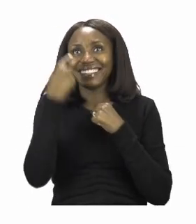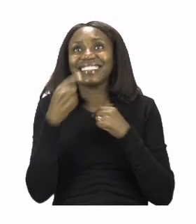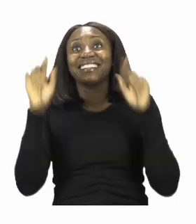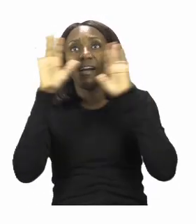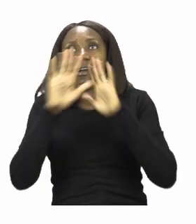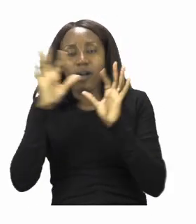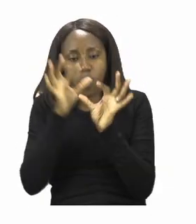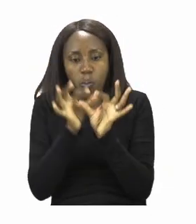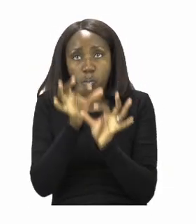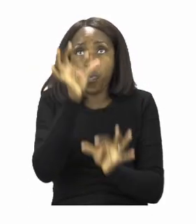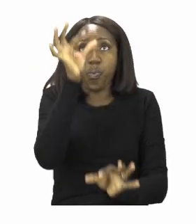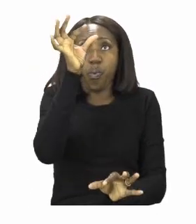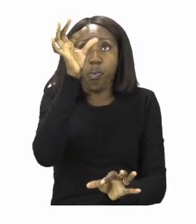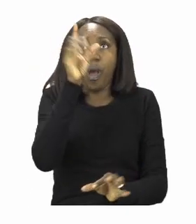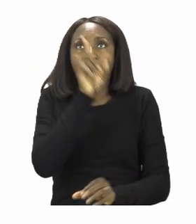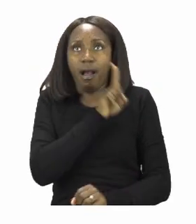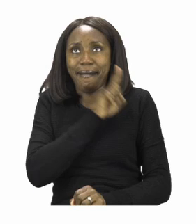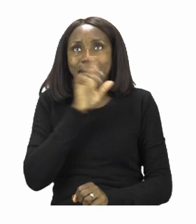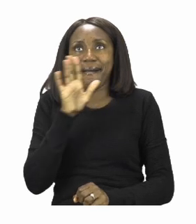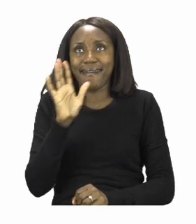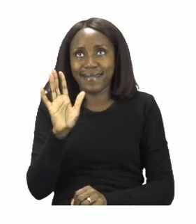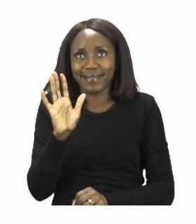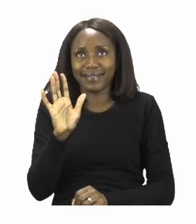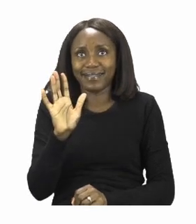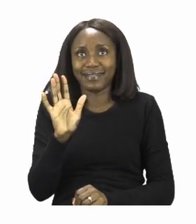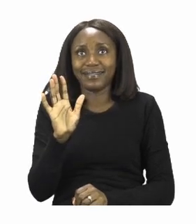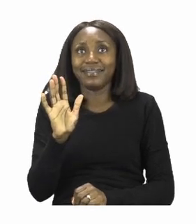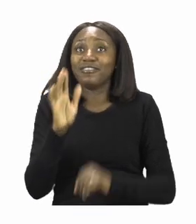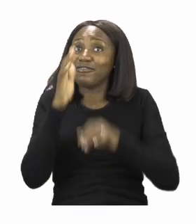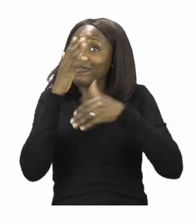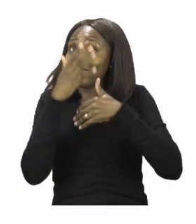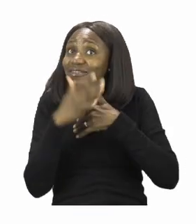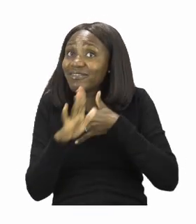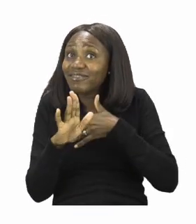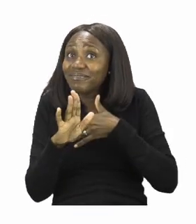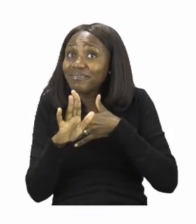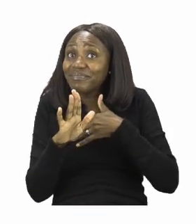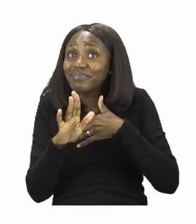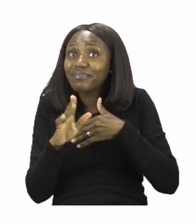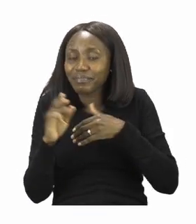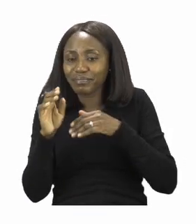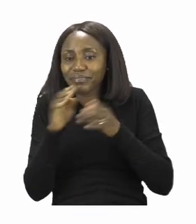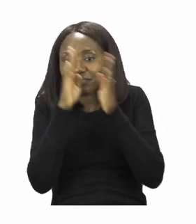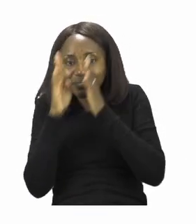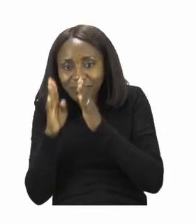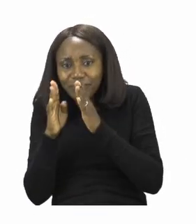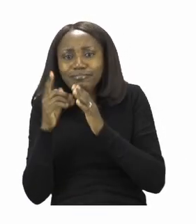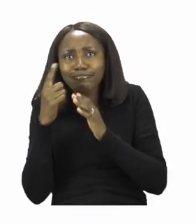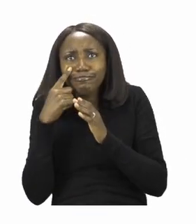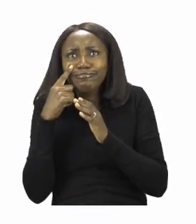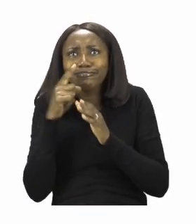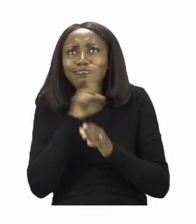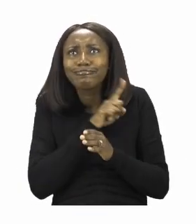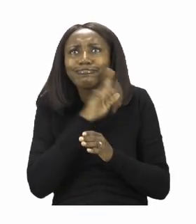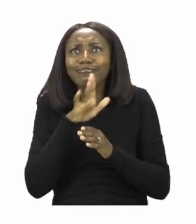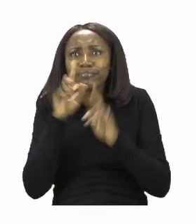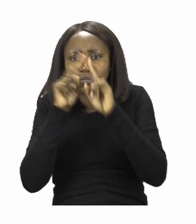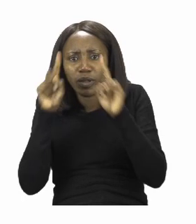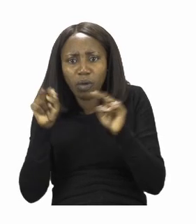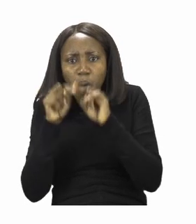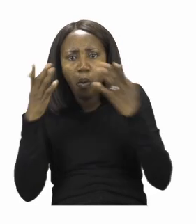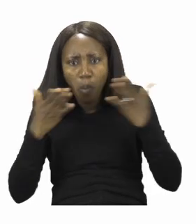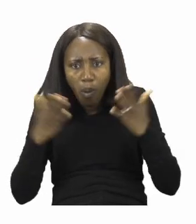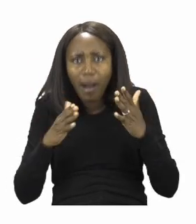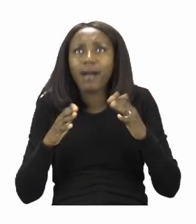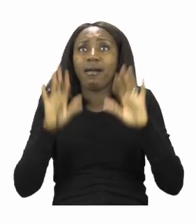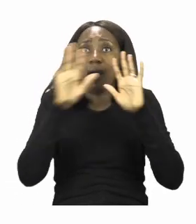blocks. When you're done with that, you're going to color the number 15 in the boxes. And then